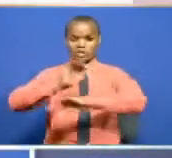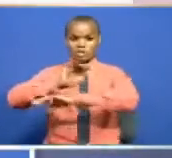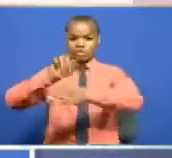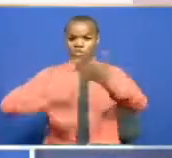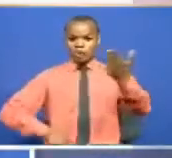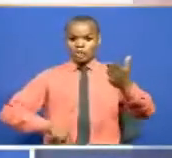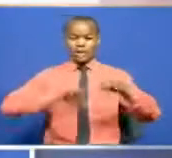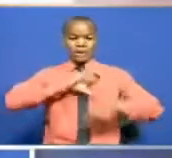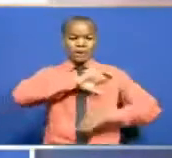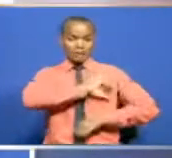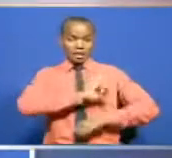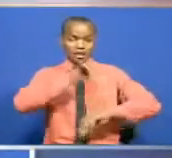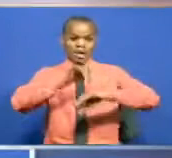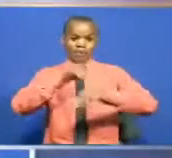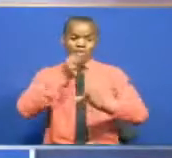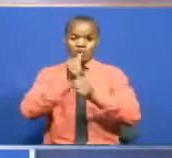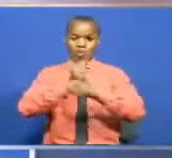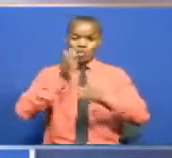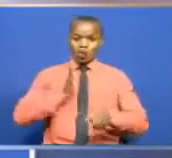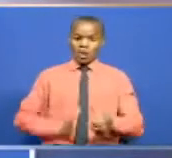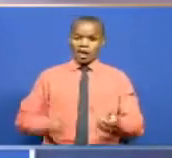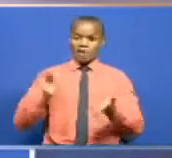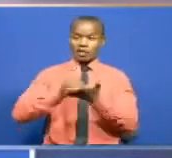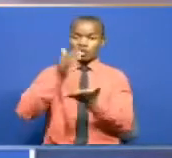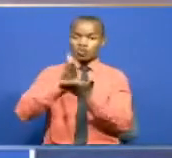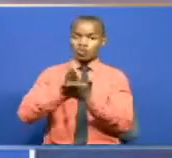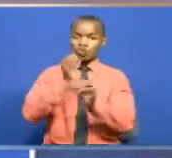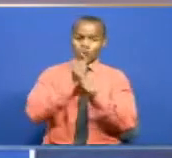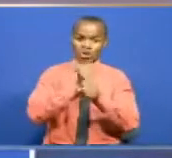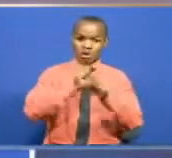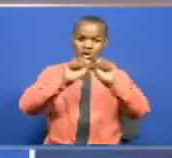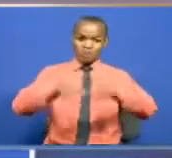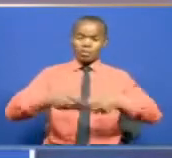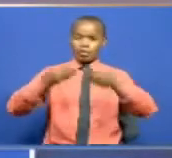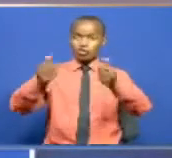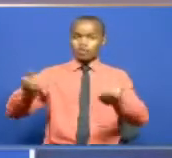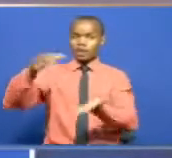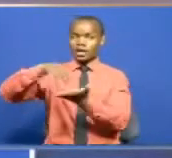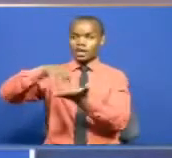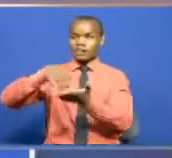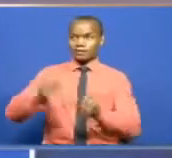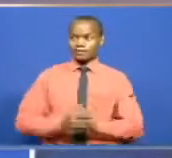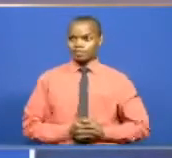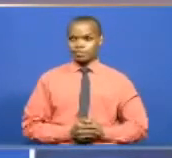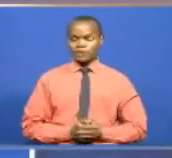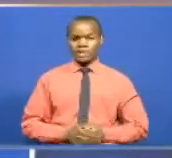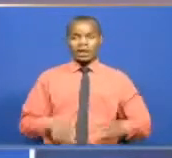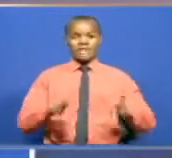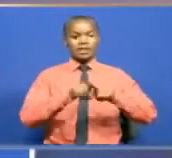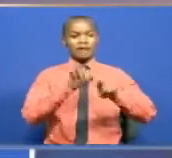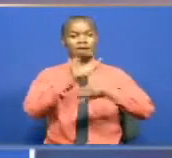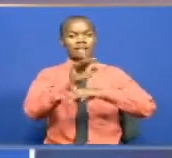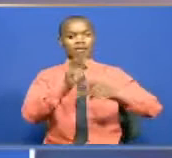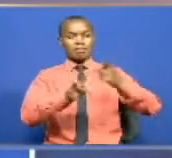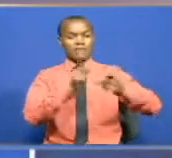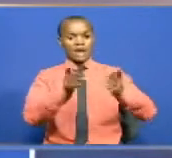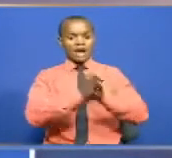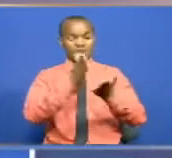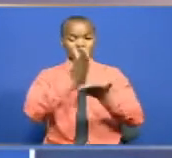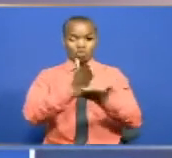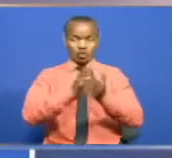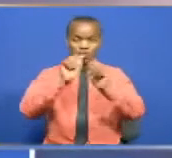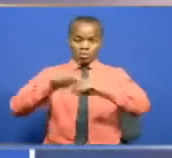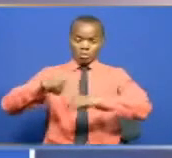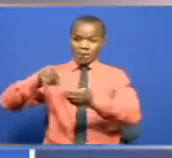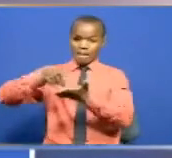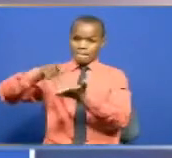the affected workers, saying it was working expeditiously to resolve the matter. They plan to process and disburse the funds over the